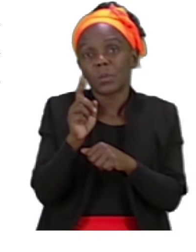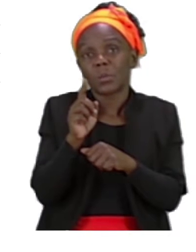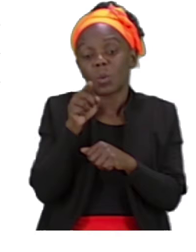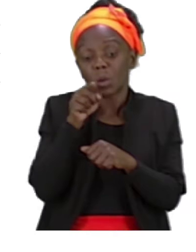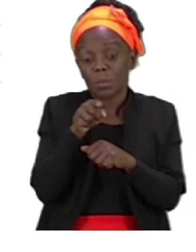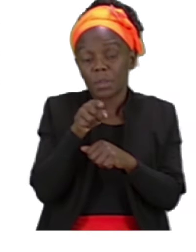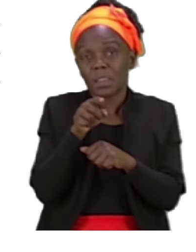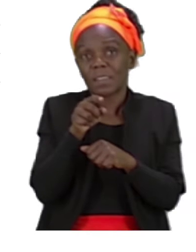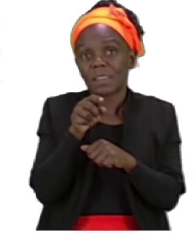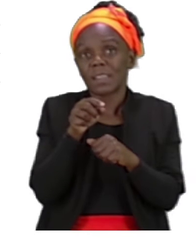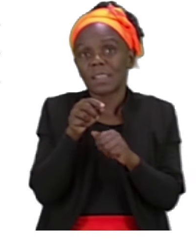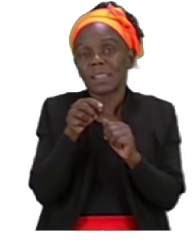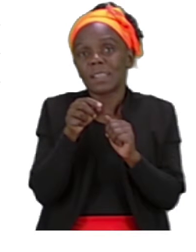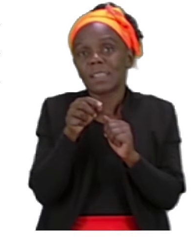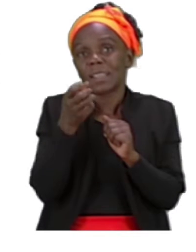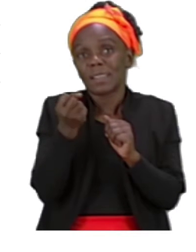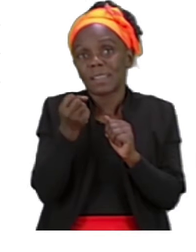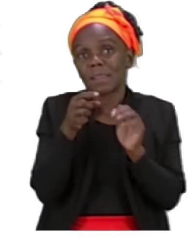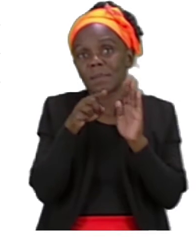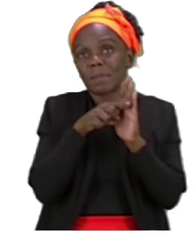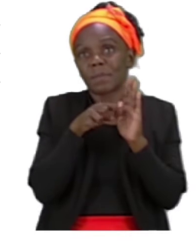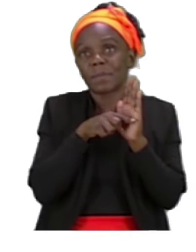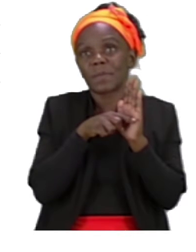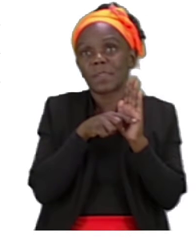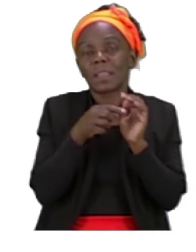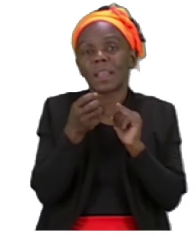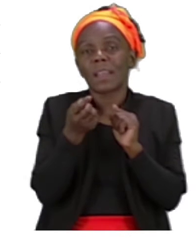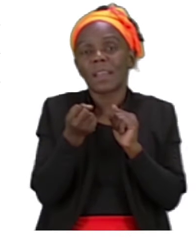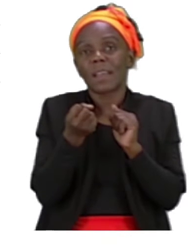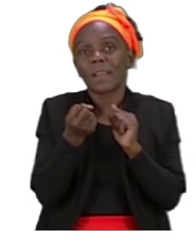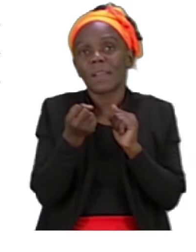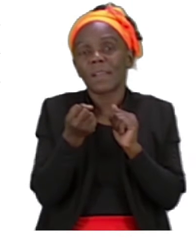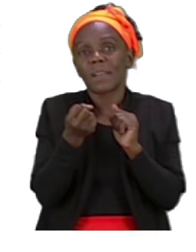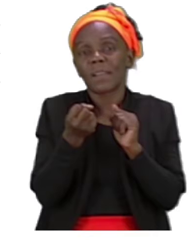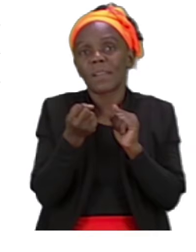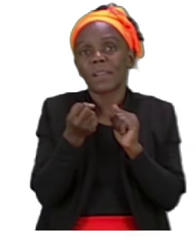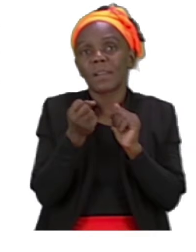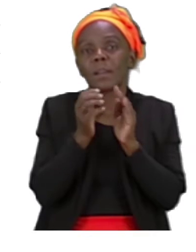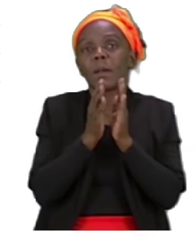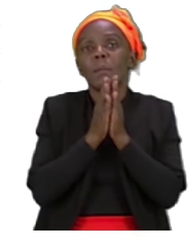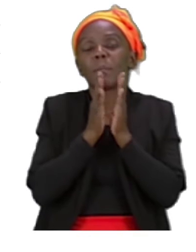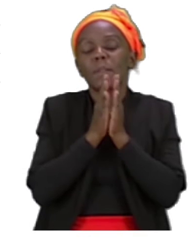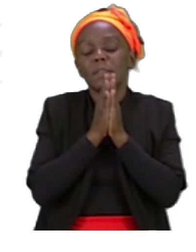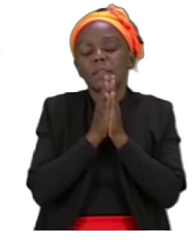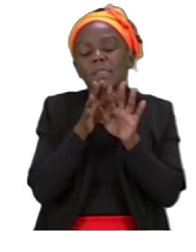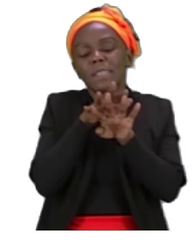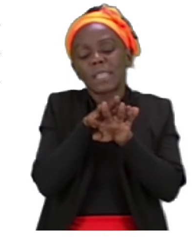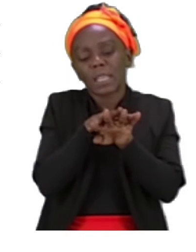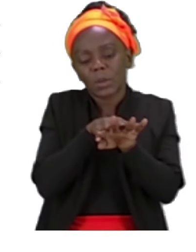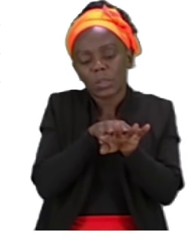is now up to you to look for these dates and write the correct one. Please take your time, check with the